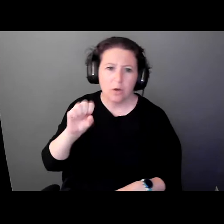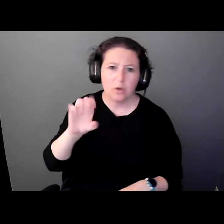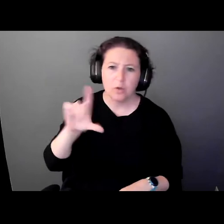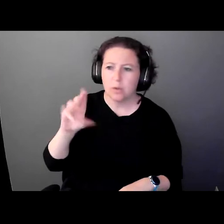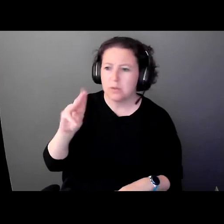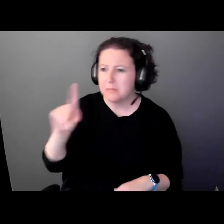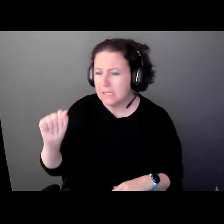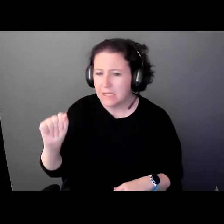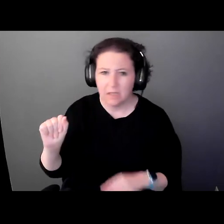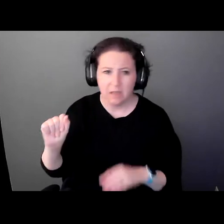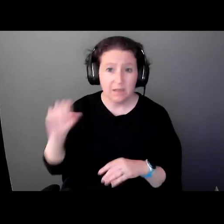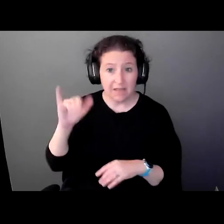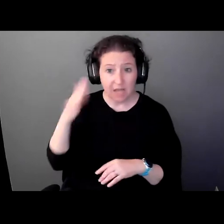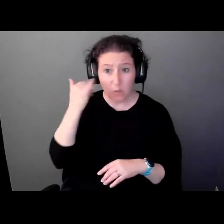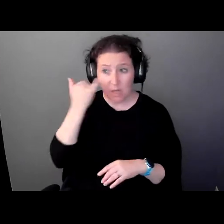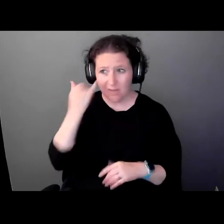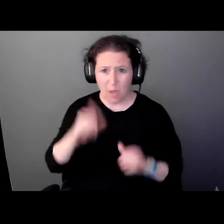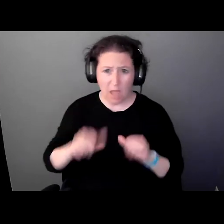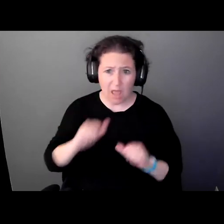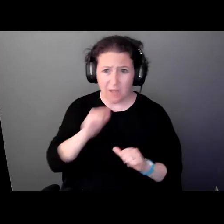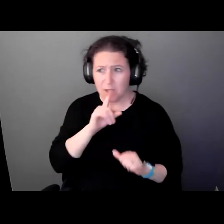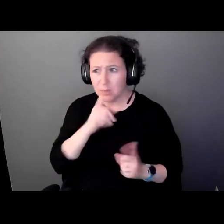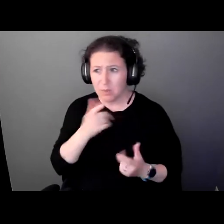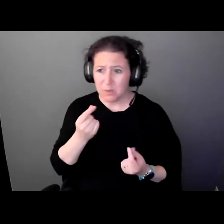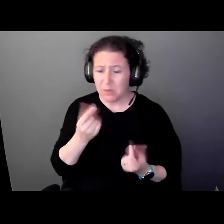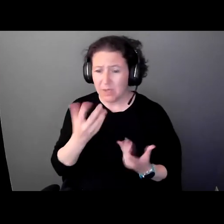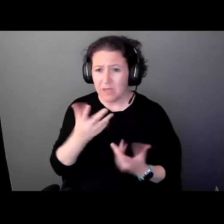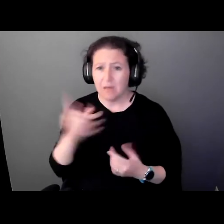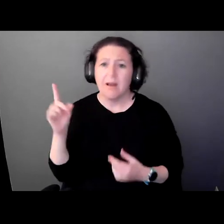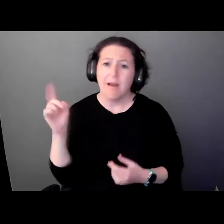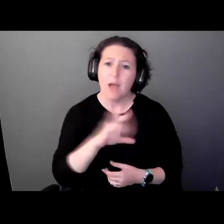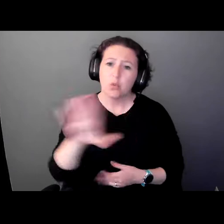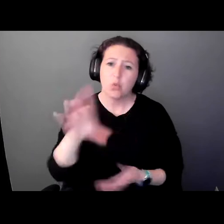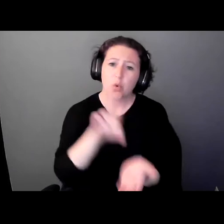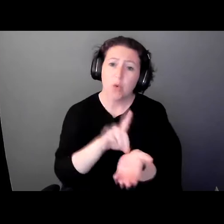or are hesitant to talk to their trusted healthcare providers.